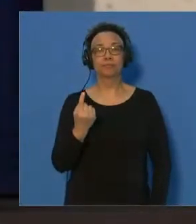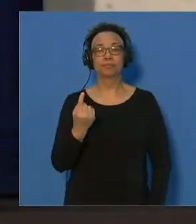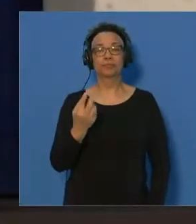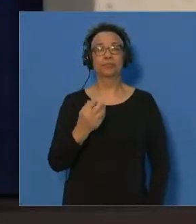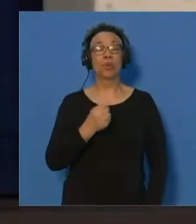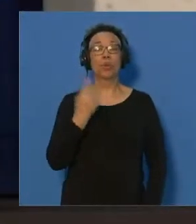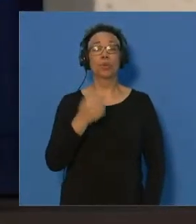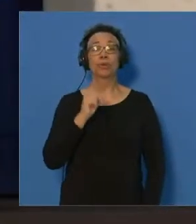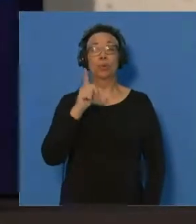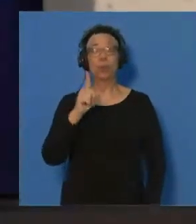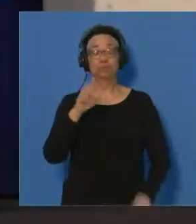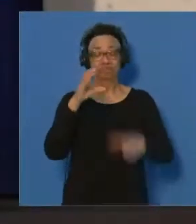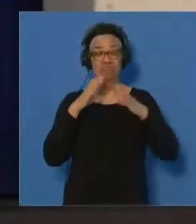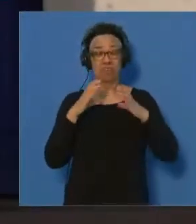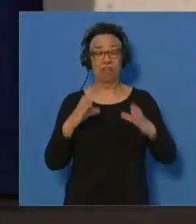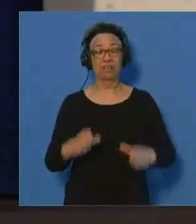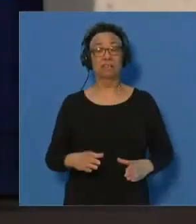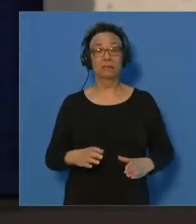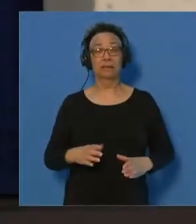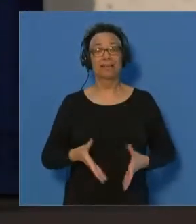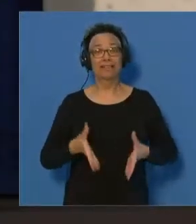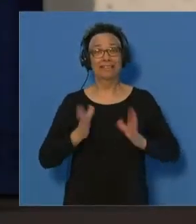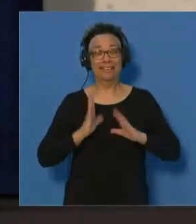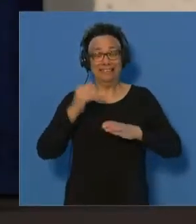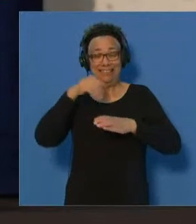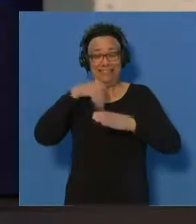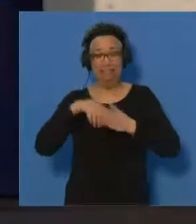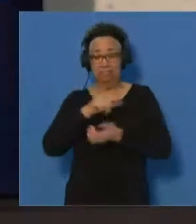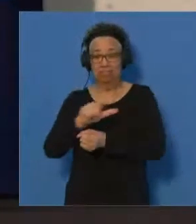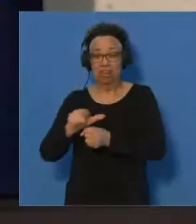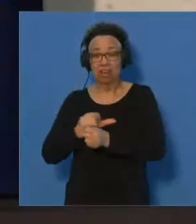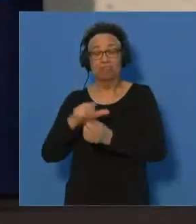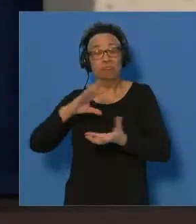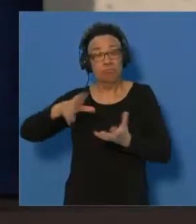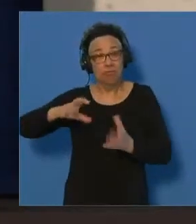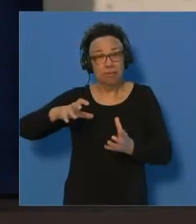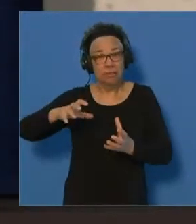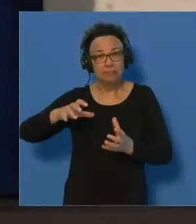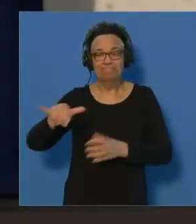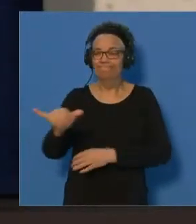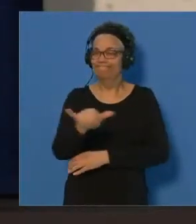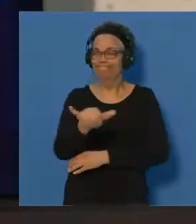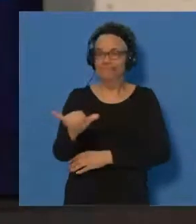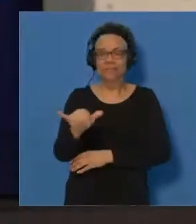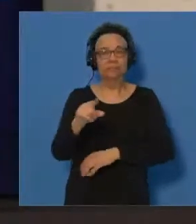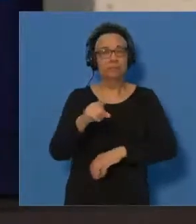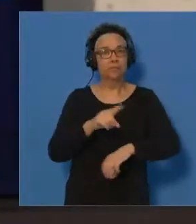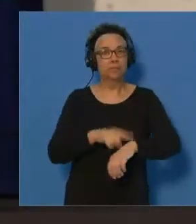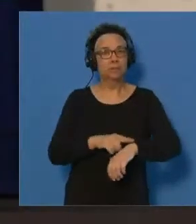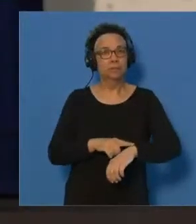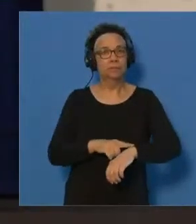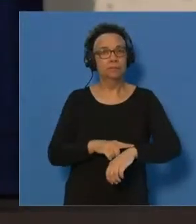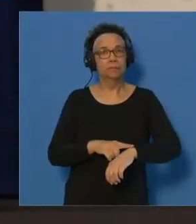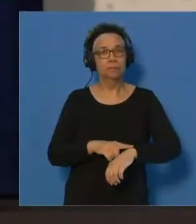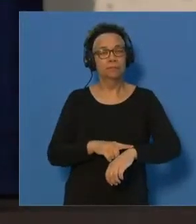Only one customer to be allowed in the laundromat at any time, and